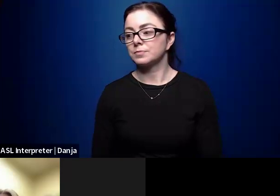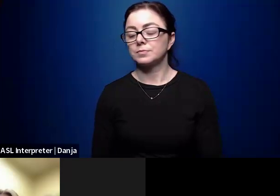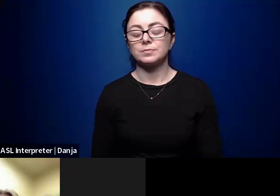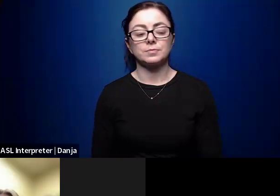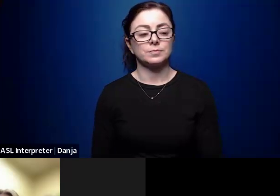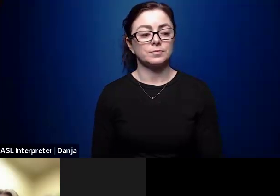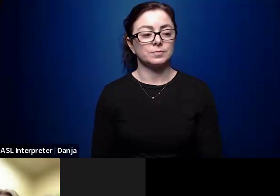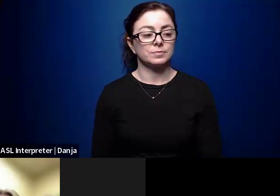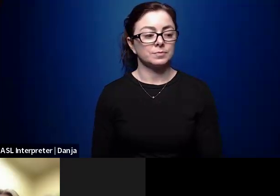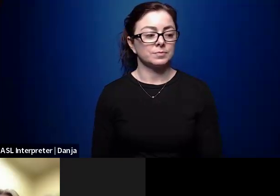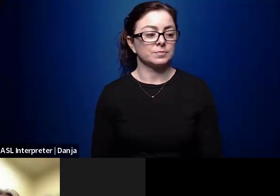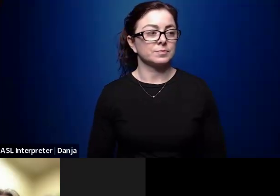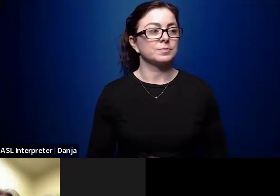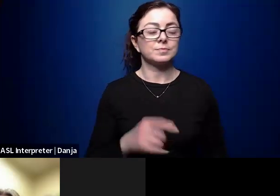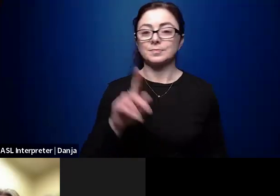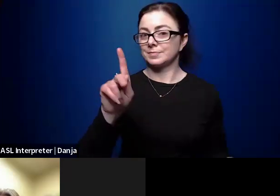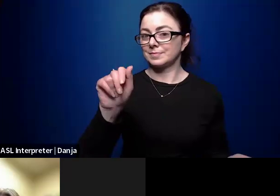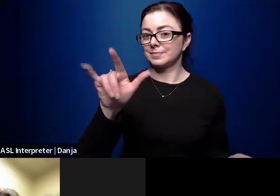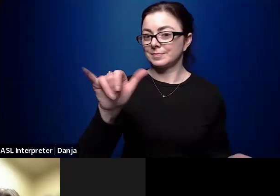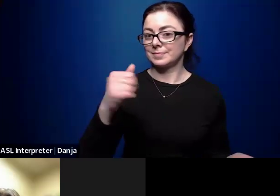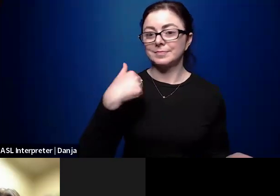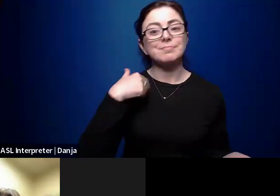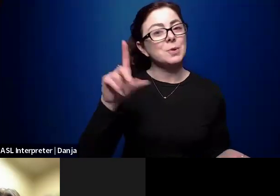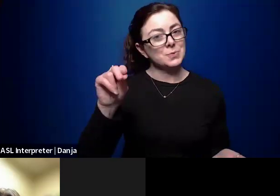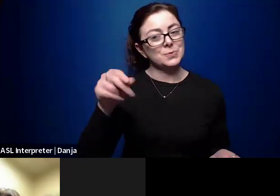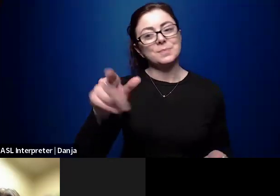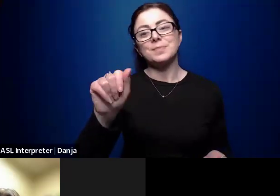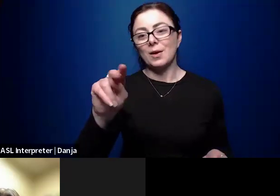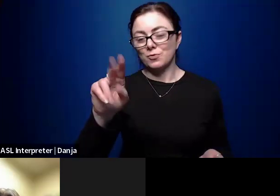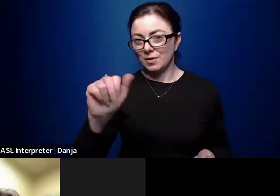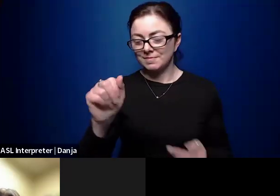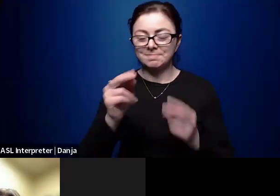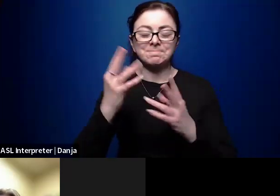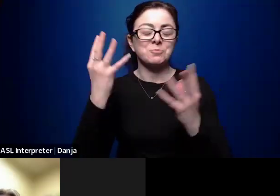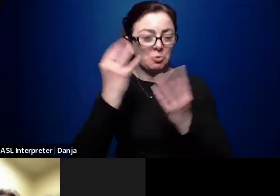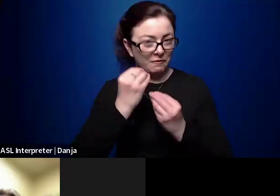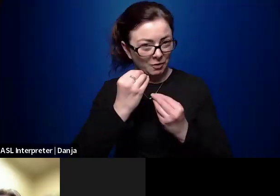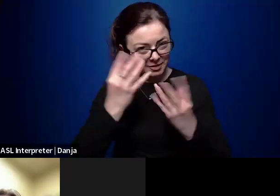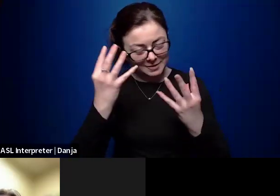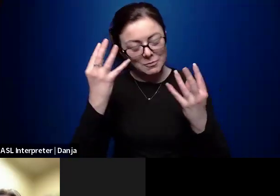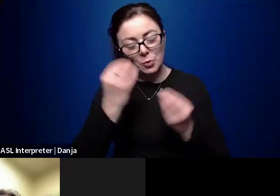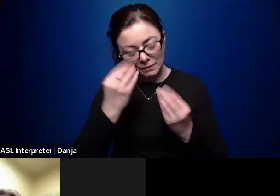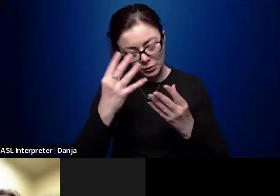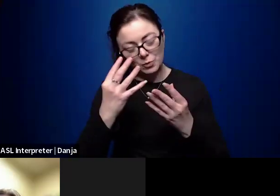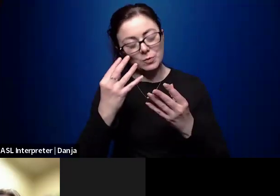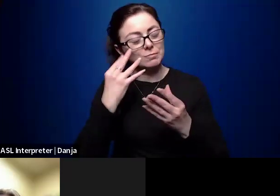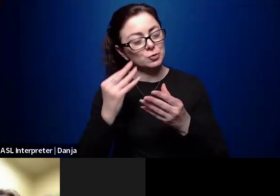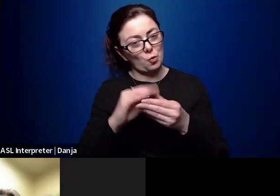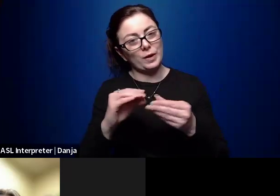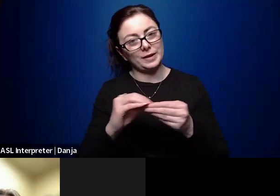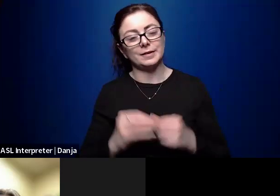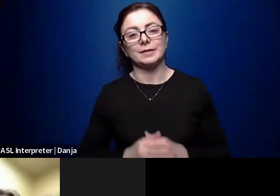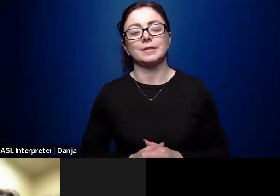I do. Andrea, that was a beautiful, beautiful story. And I saw